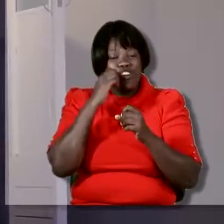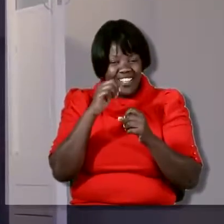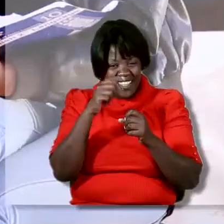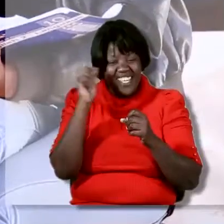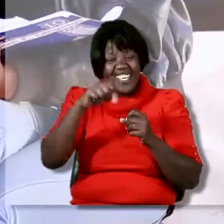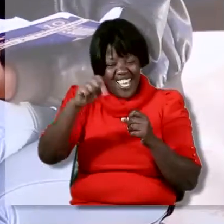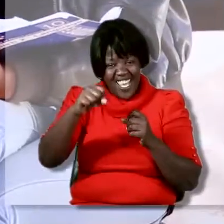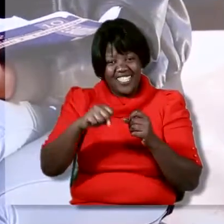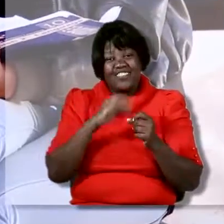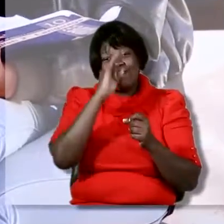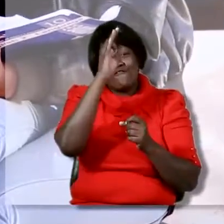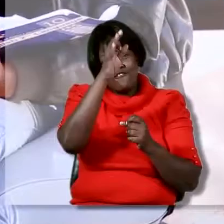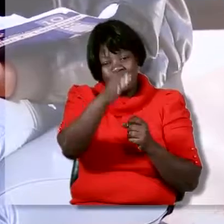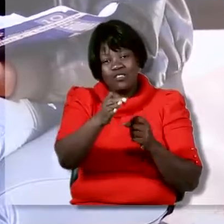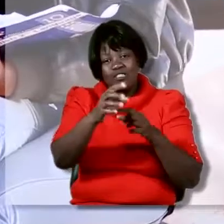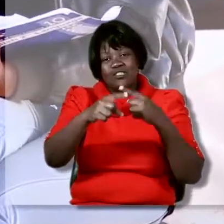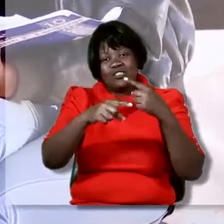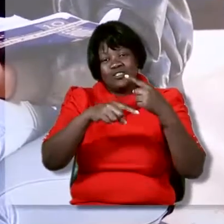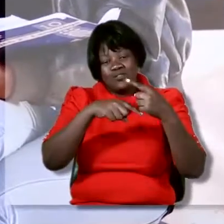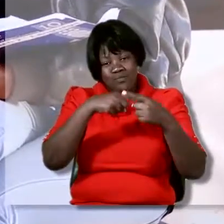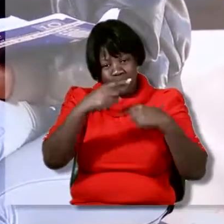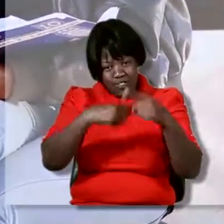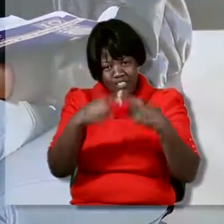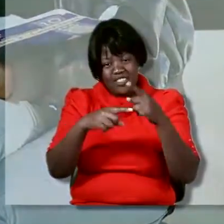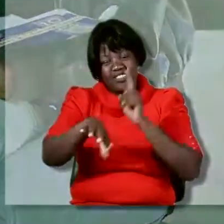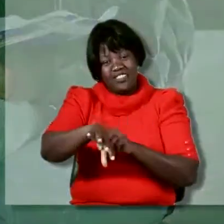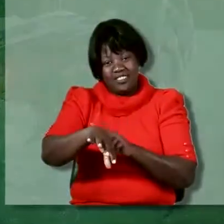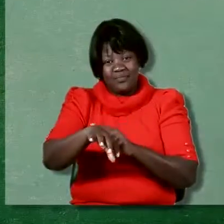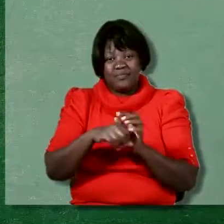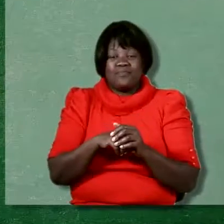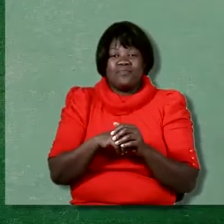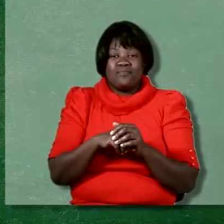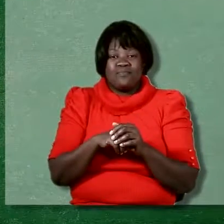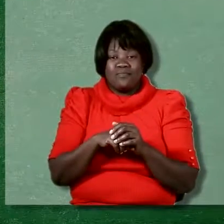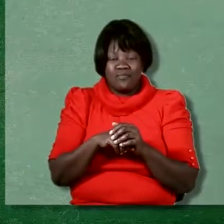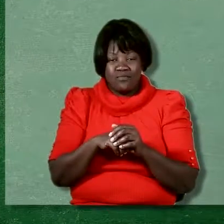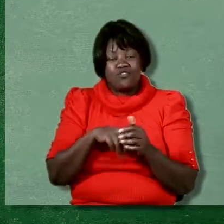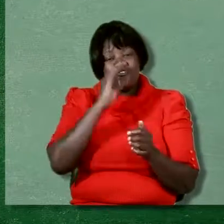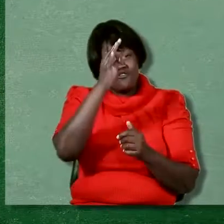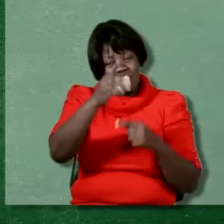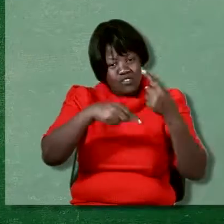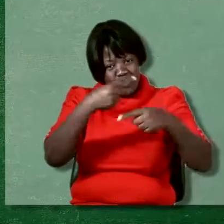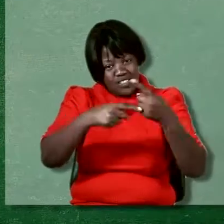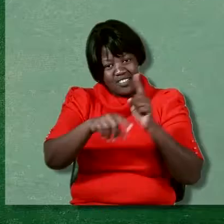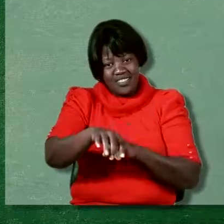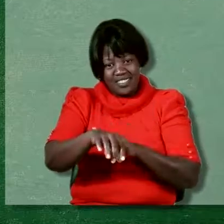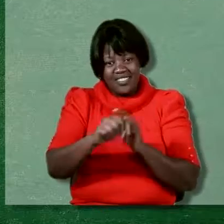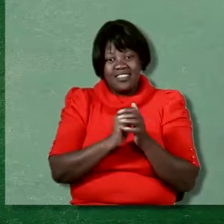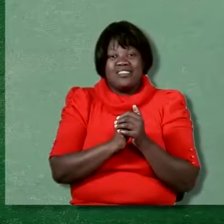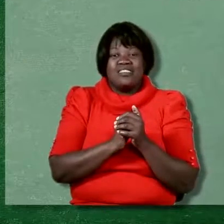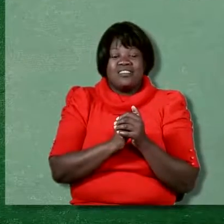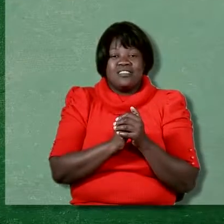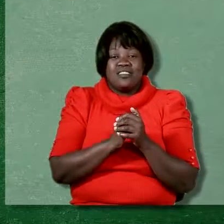more. The future or progressive tense firstly has the simple future, will or shall, with the